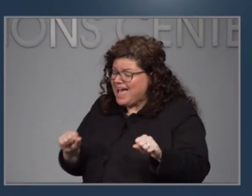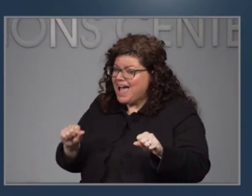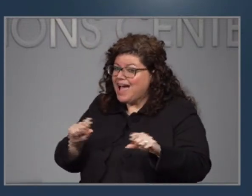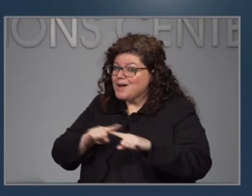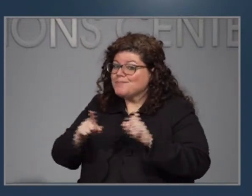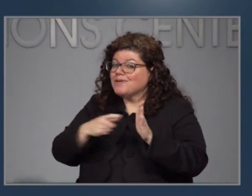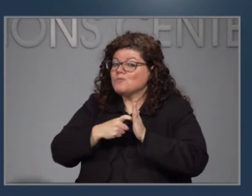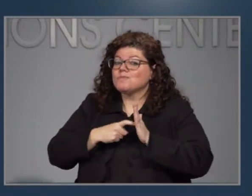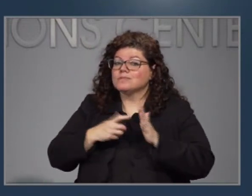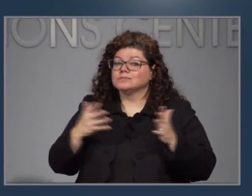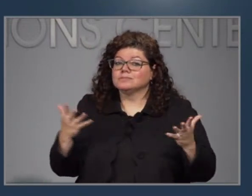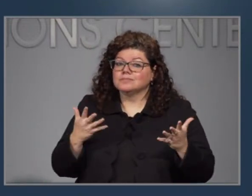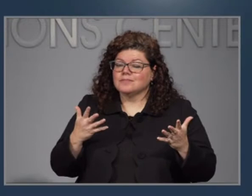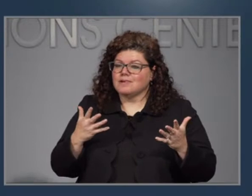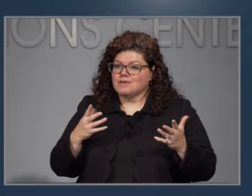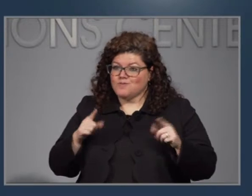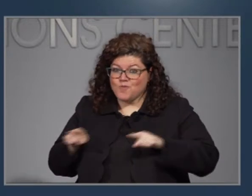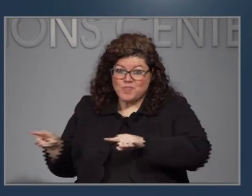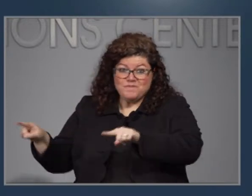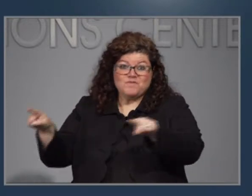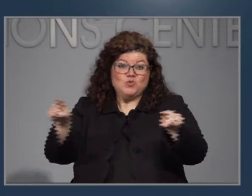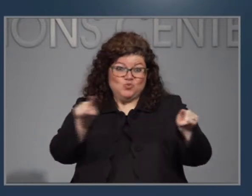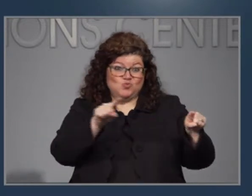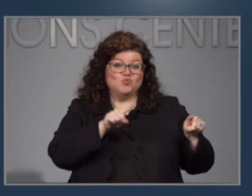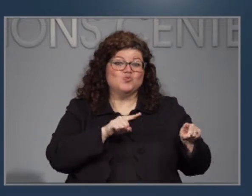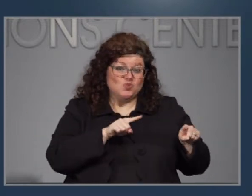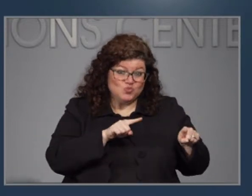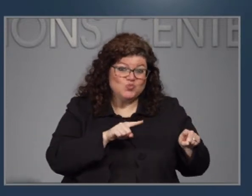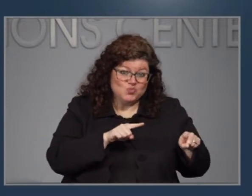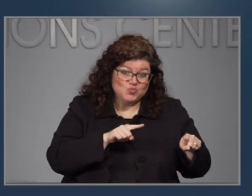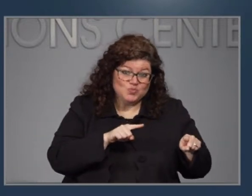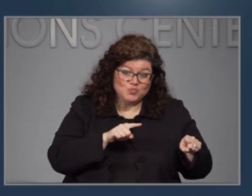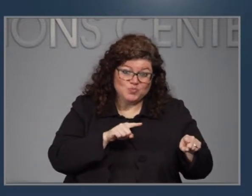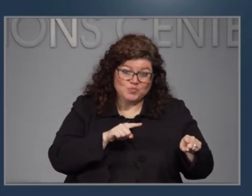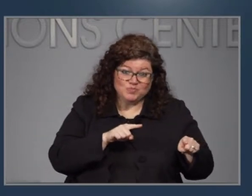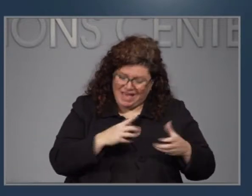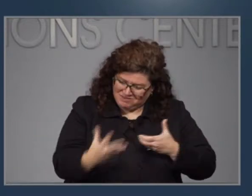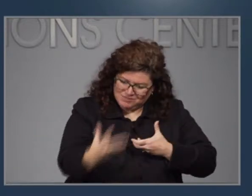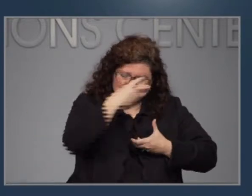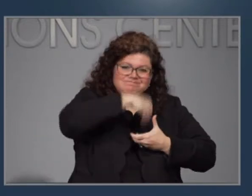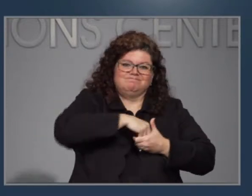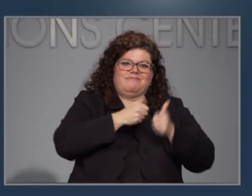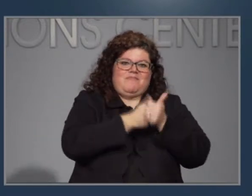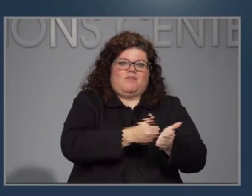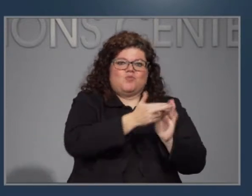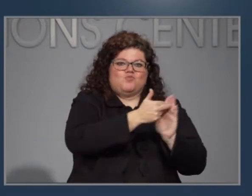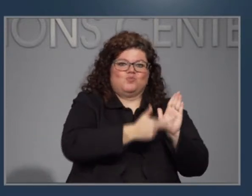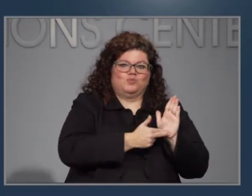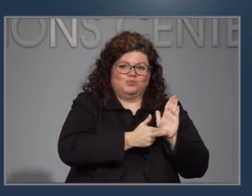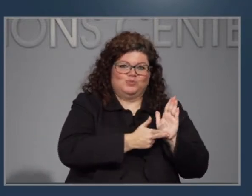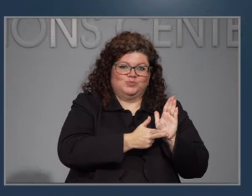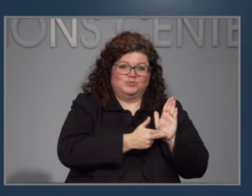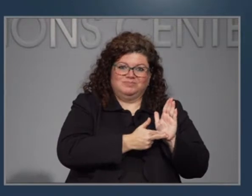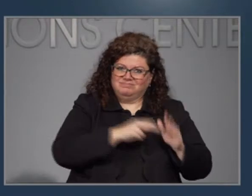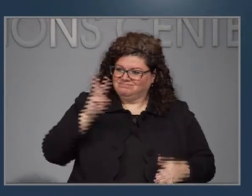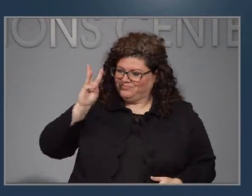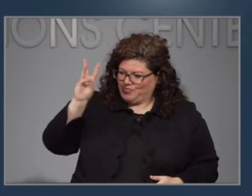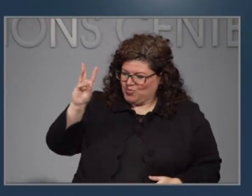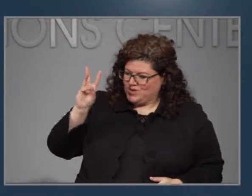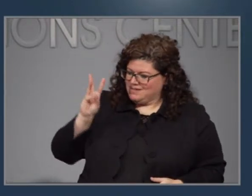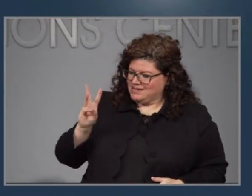but we must all do our part to make these things happen. First, we must all practice the 3